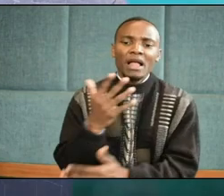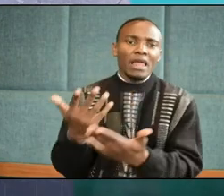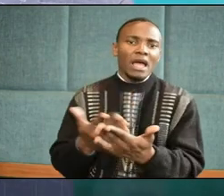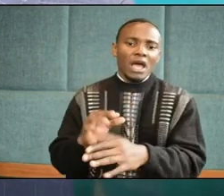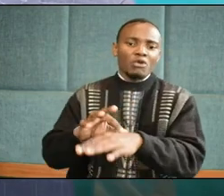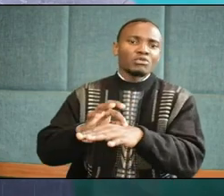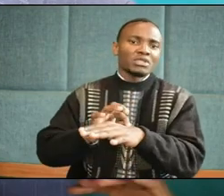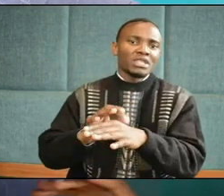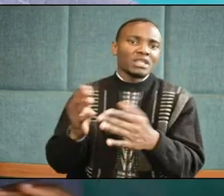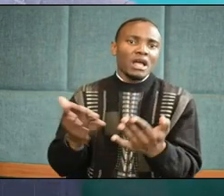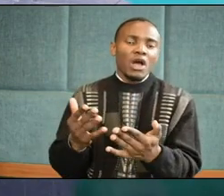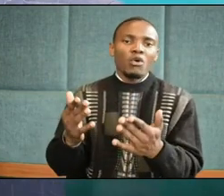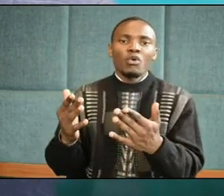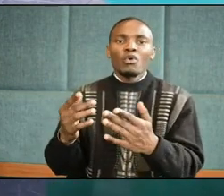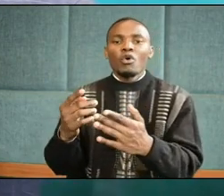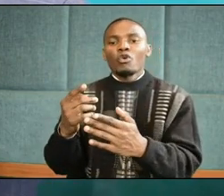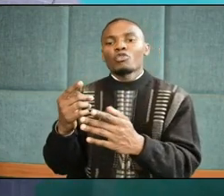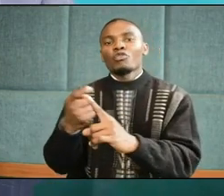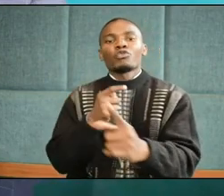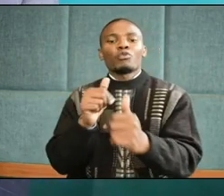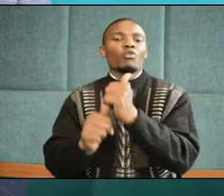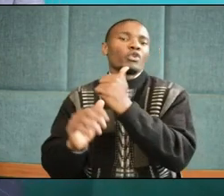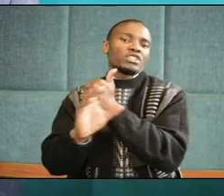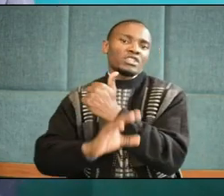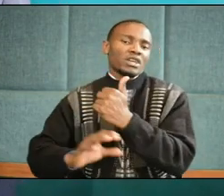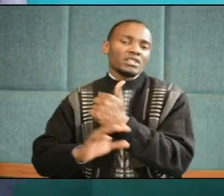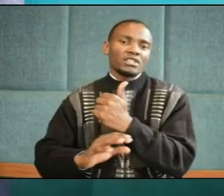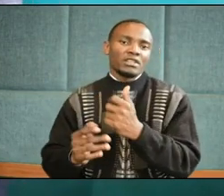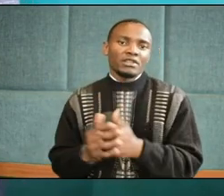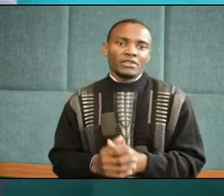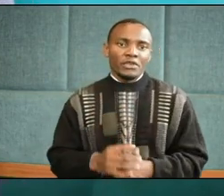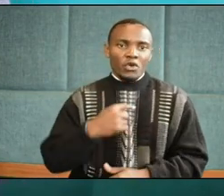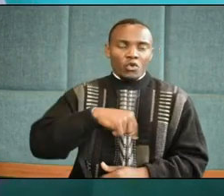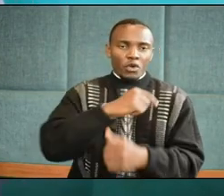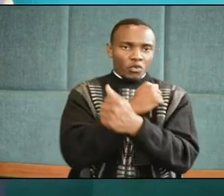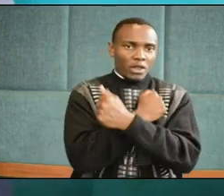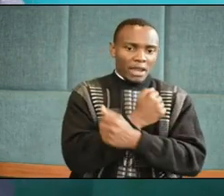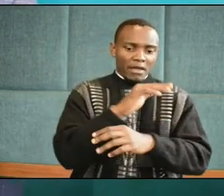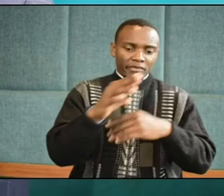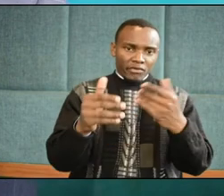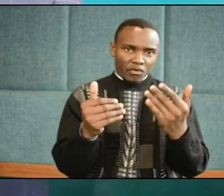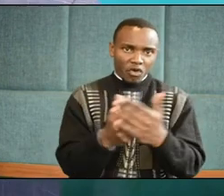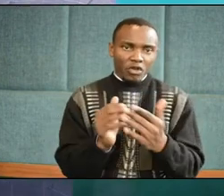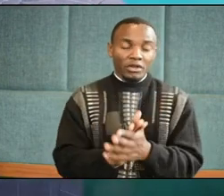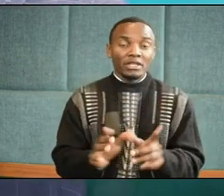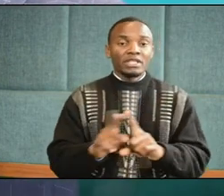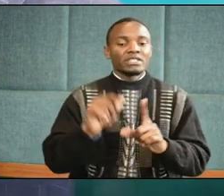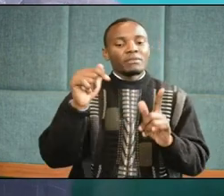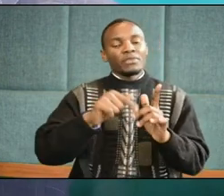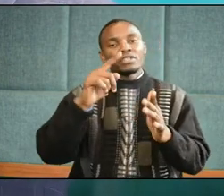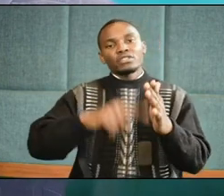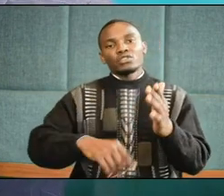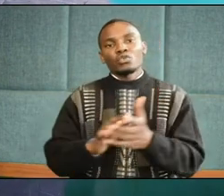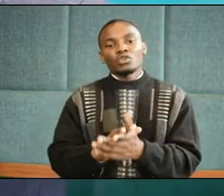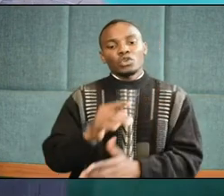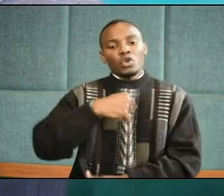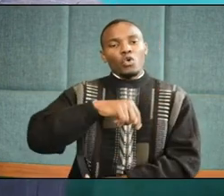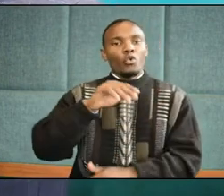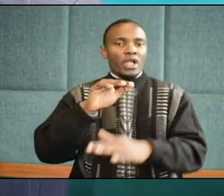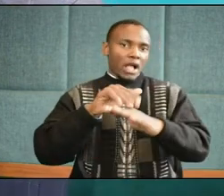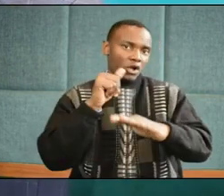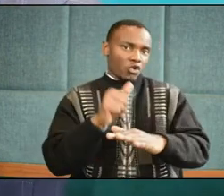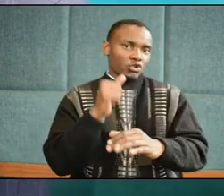race, or even nation, or even denomination. This is what we are called for,